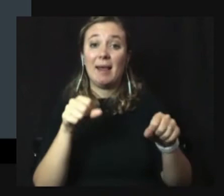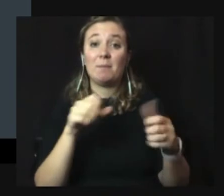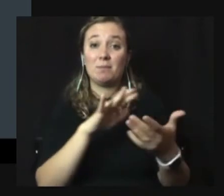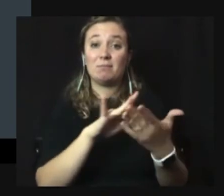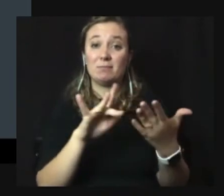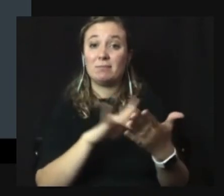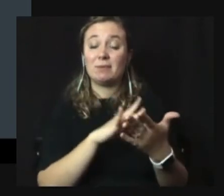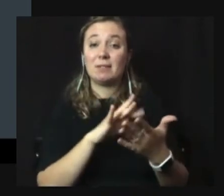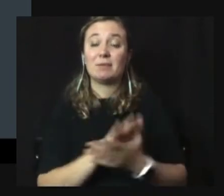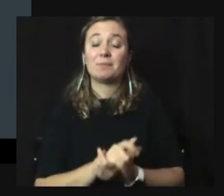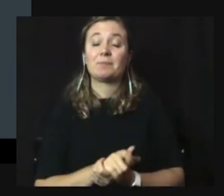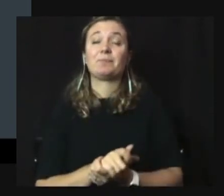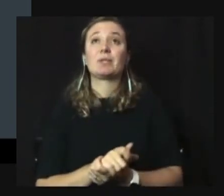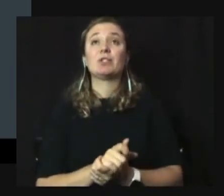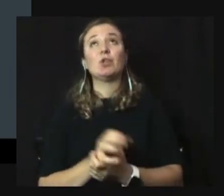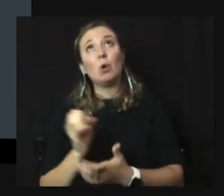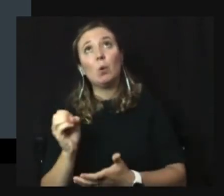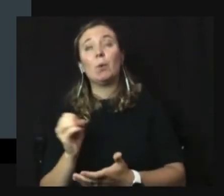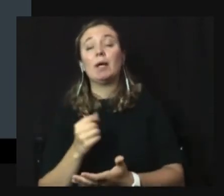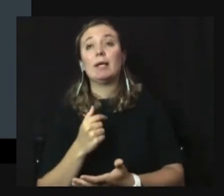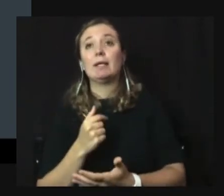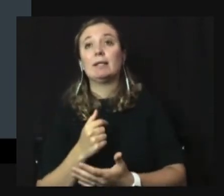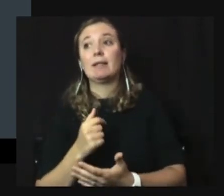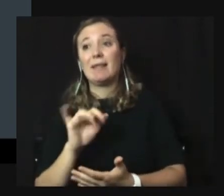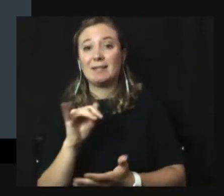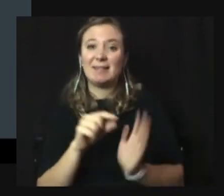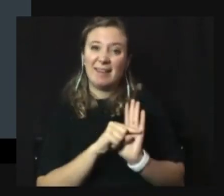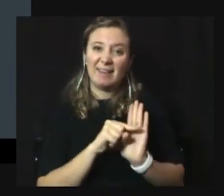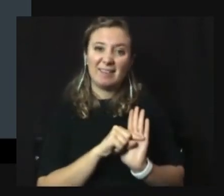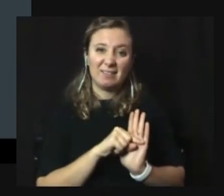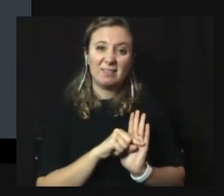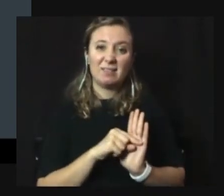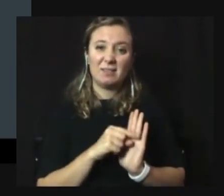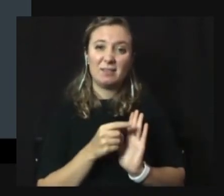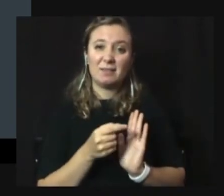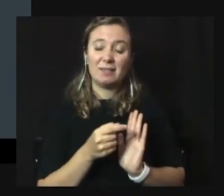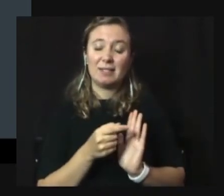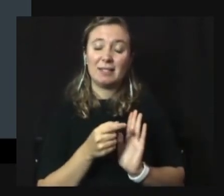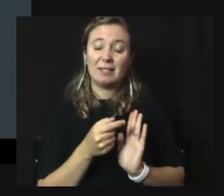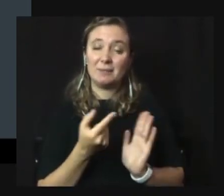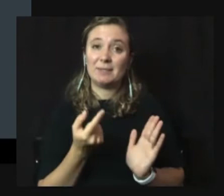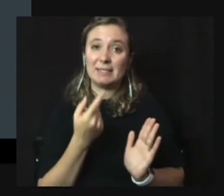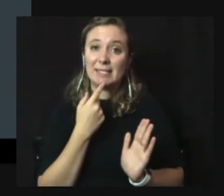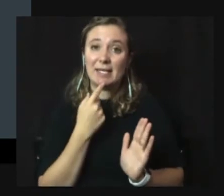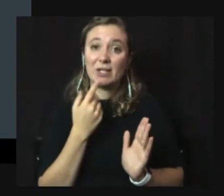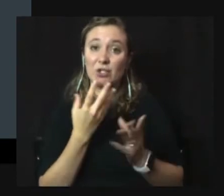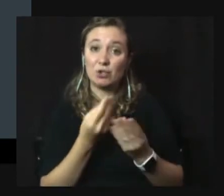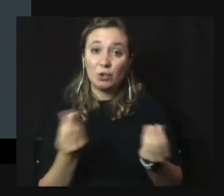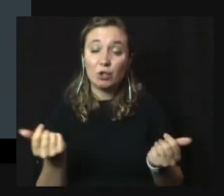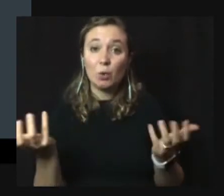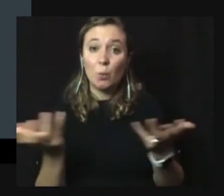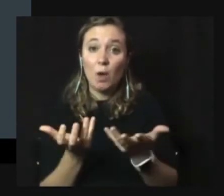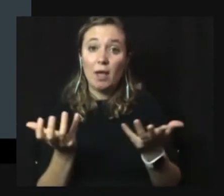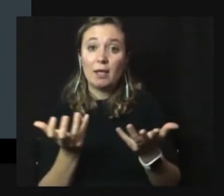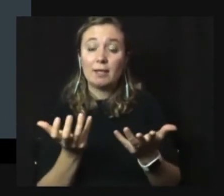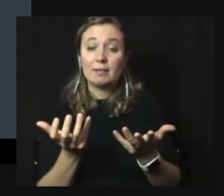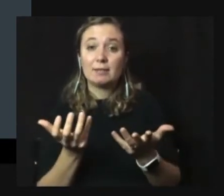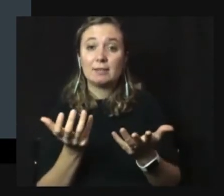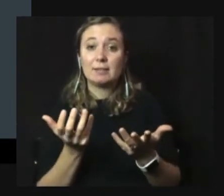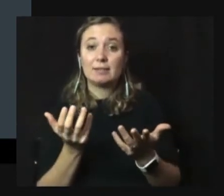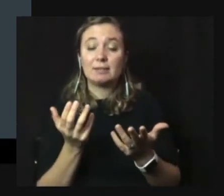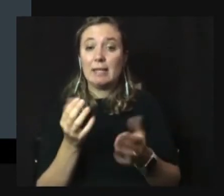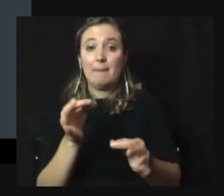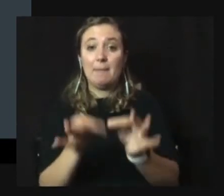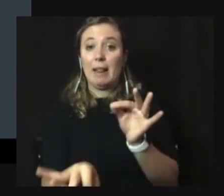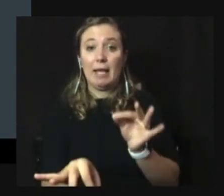And what I would say, so that's a drawback. And what I would say as a solution is to simply acknowledge that and